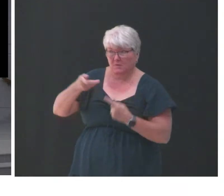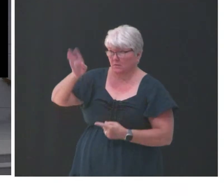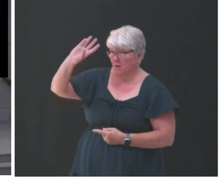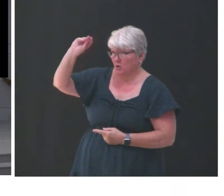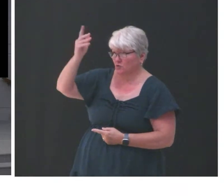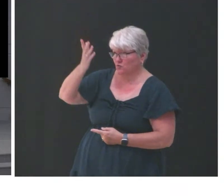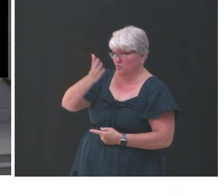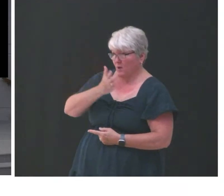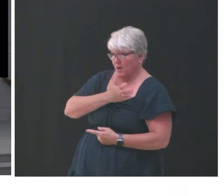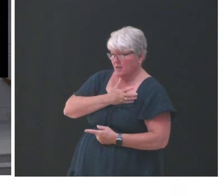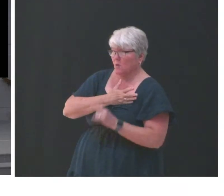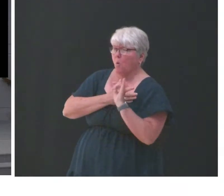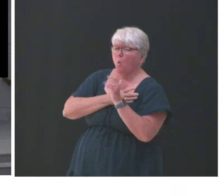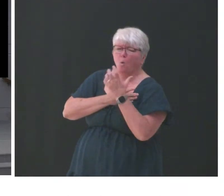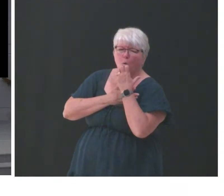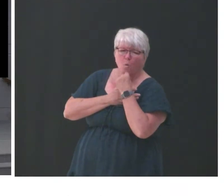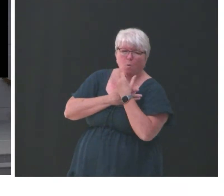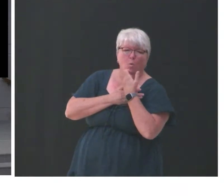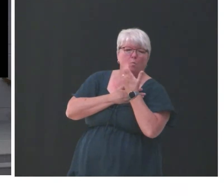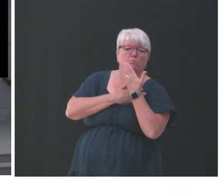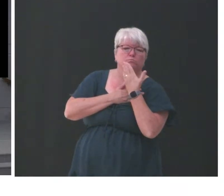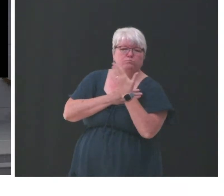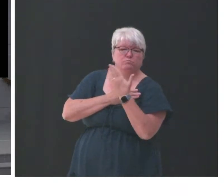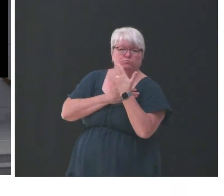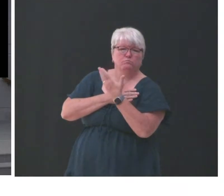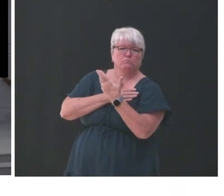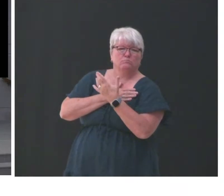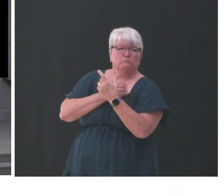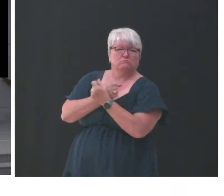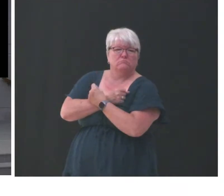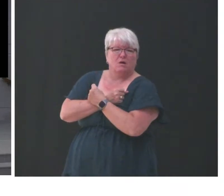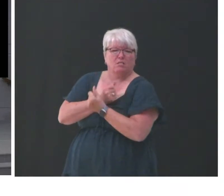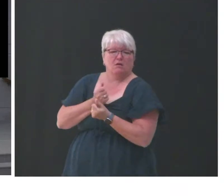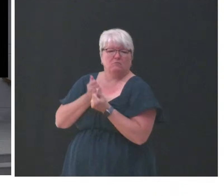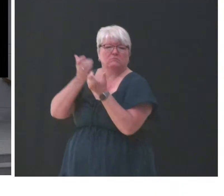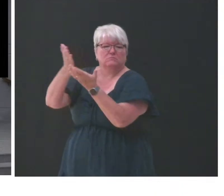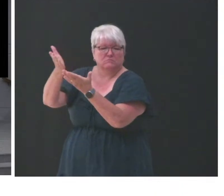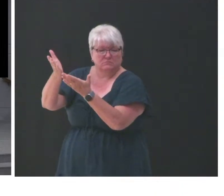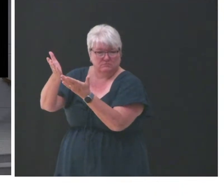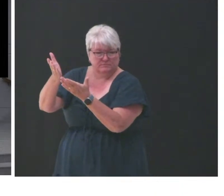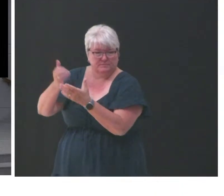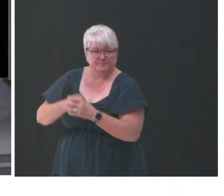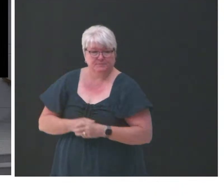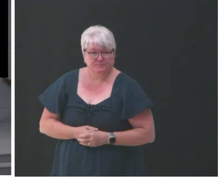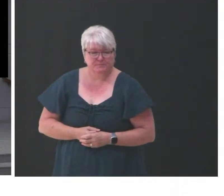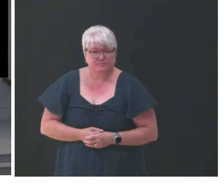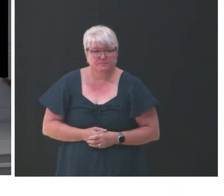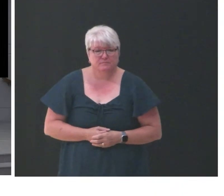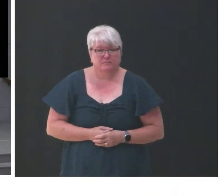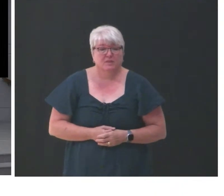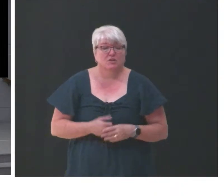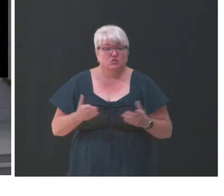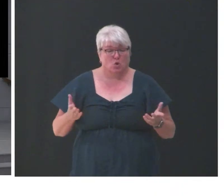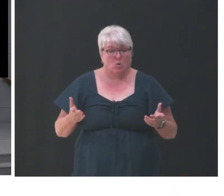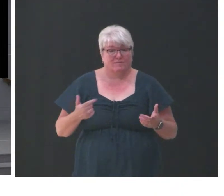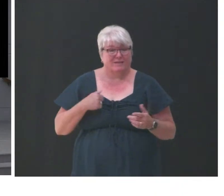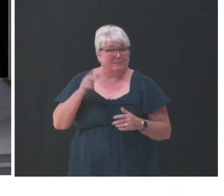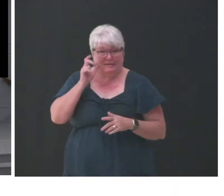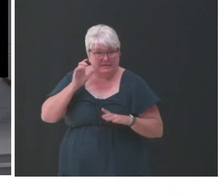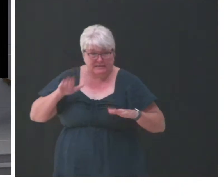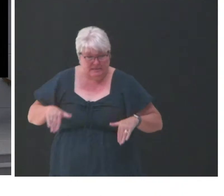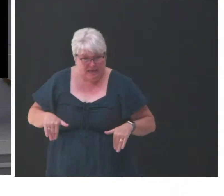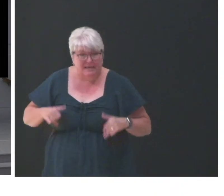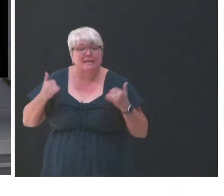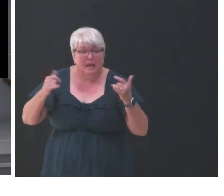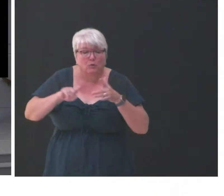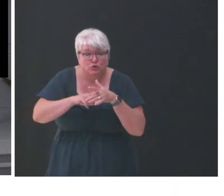is our love expressed to God as a response to his grace toward us. All right, so if you haven't been listening yet this morning,